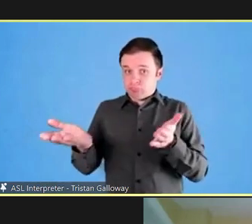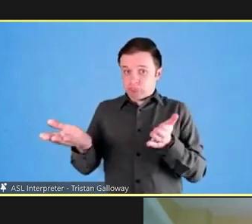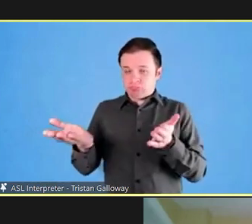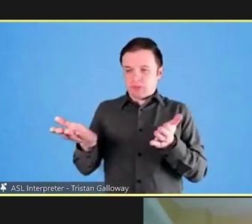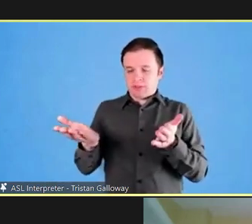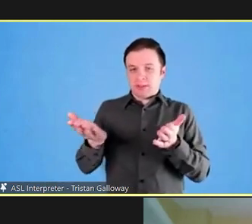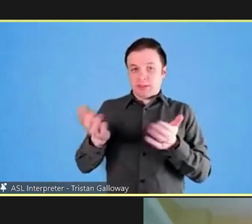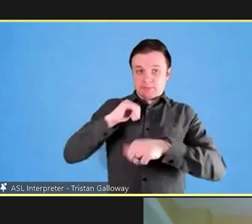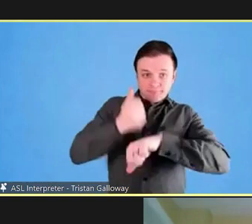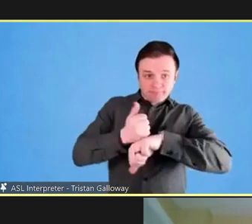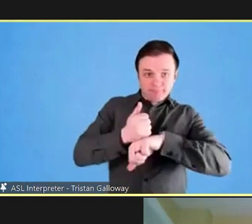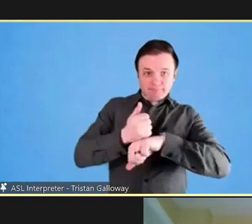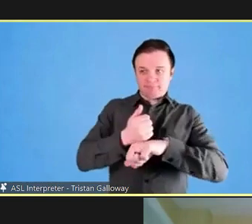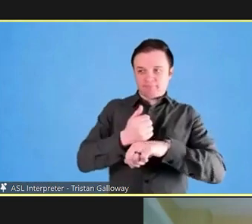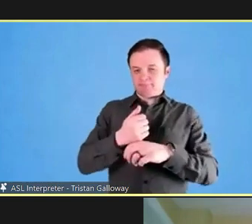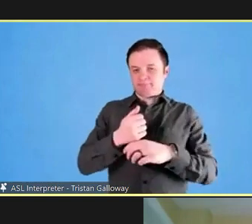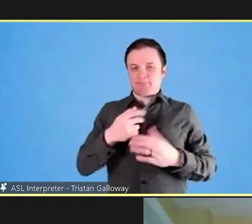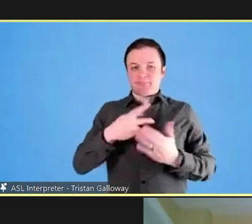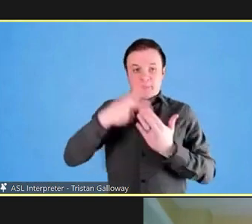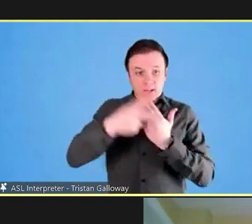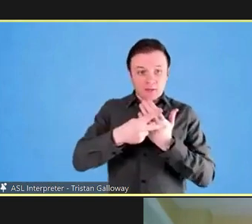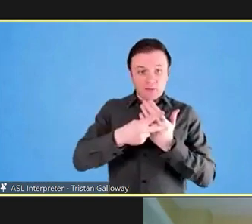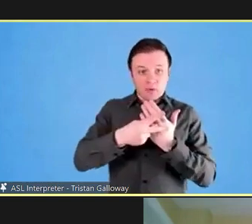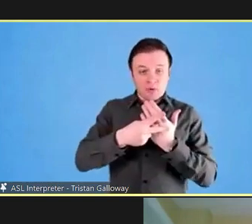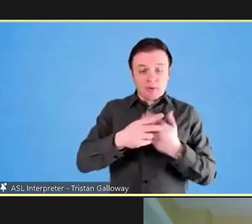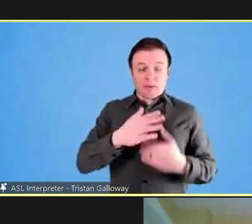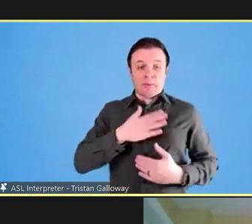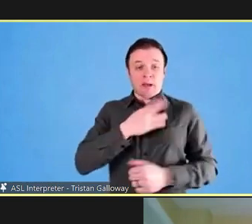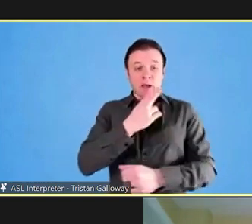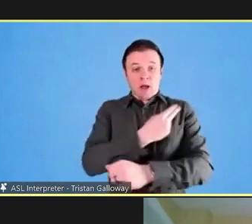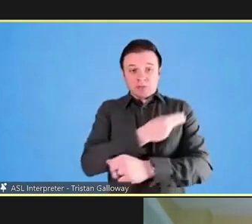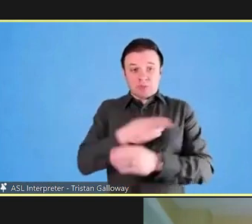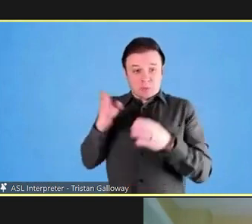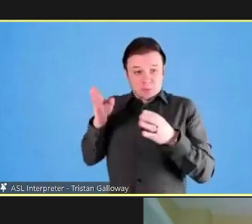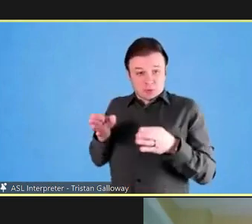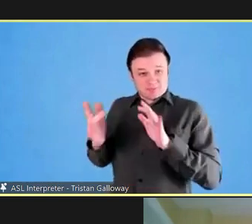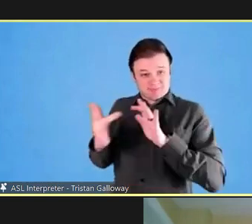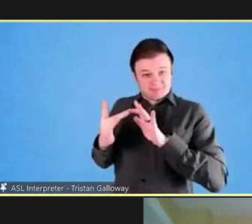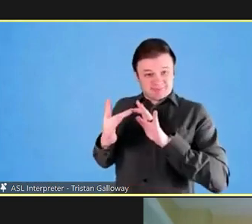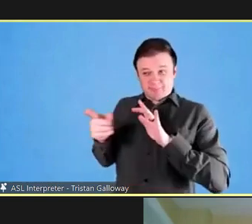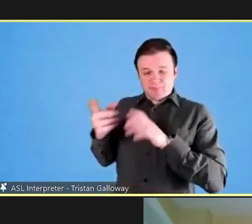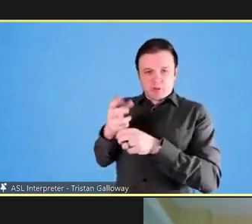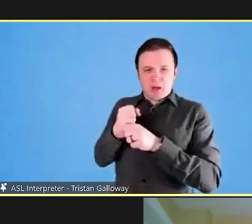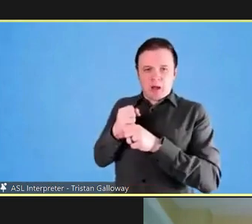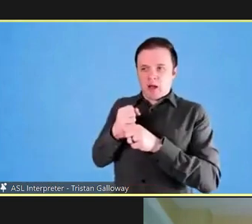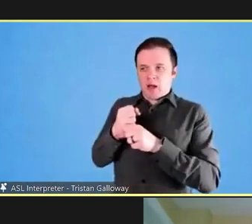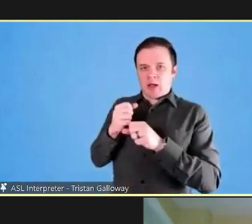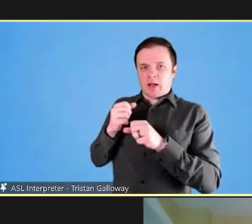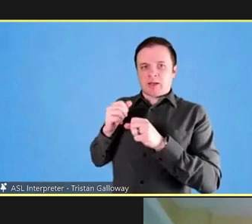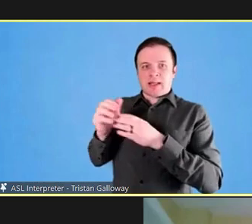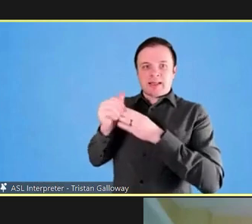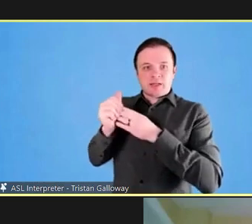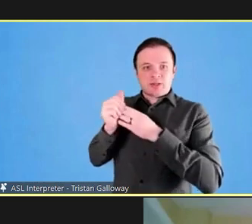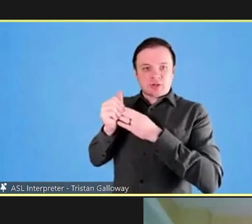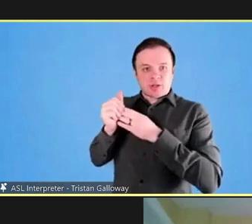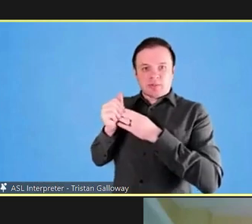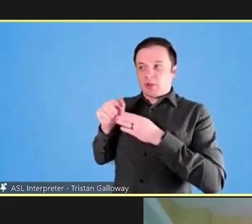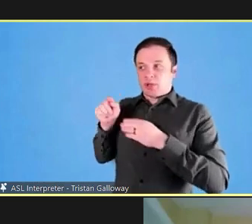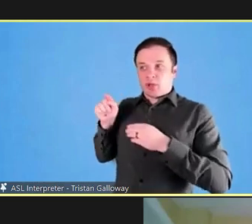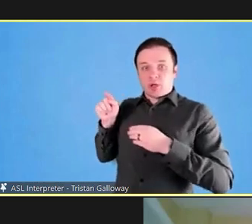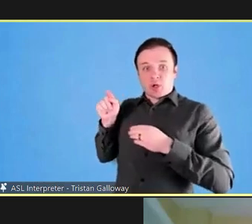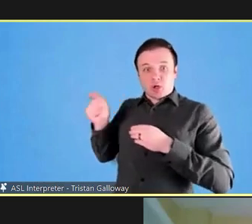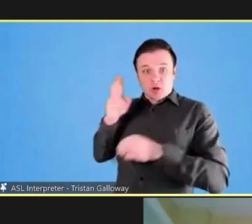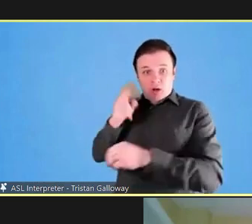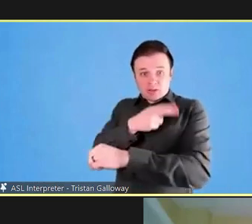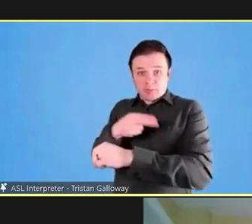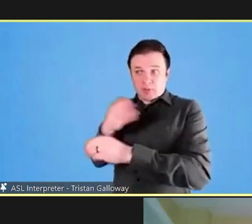structure and platform, my hospital person was able to get levels of leadership at her hospital to the table that we